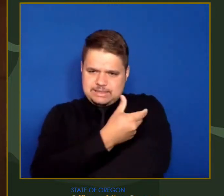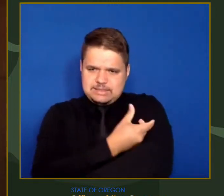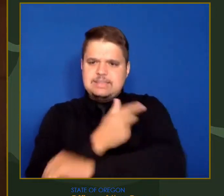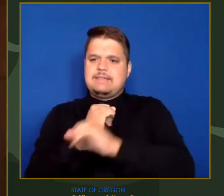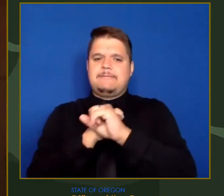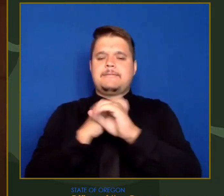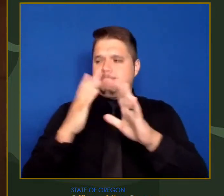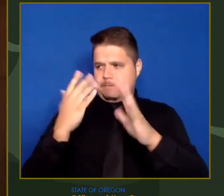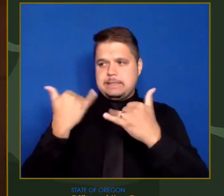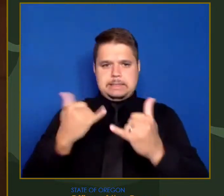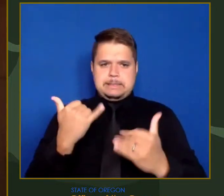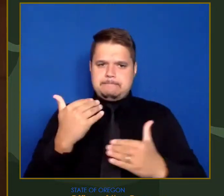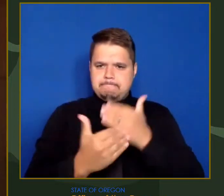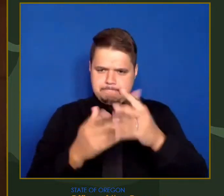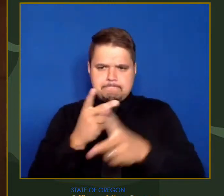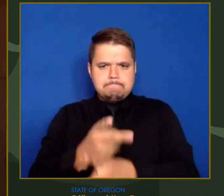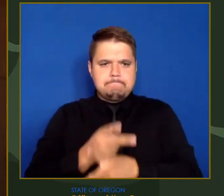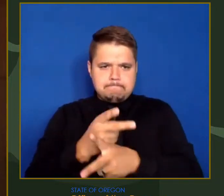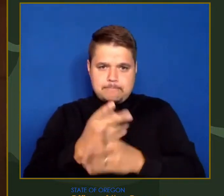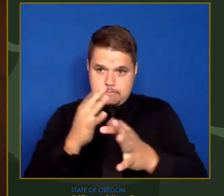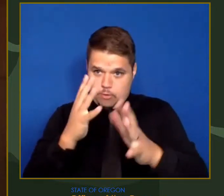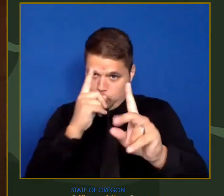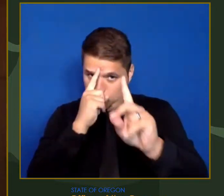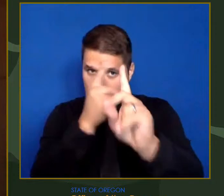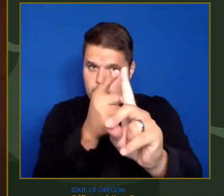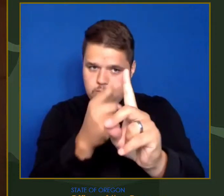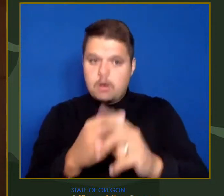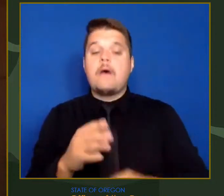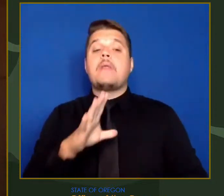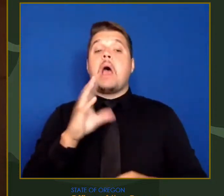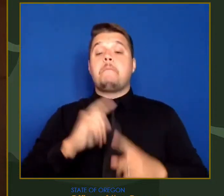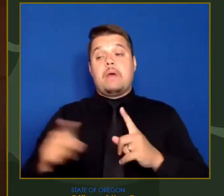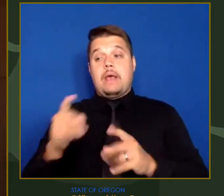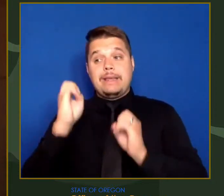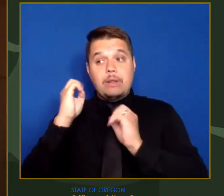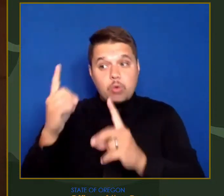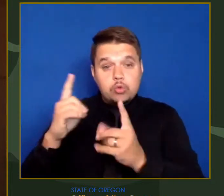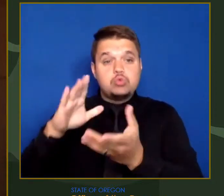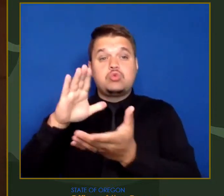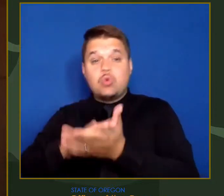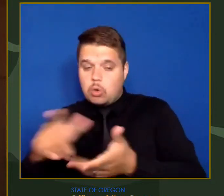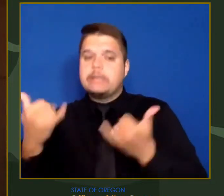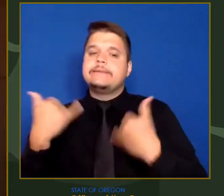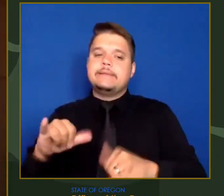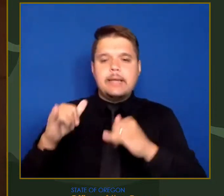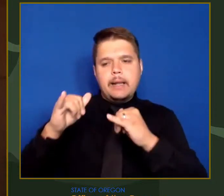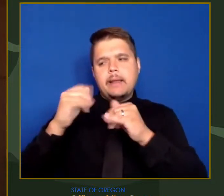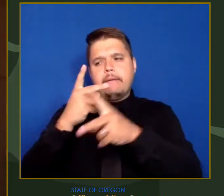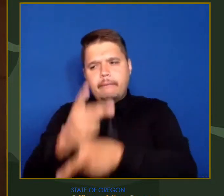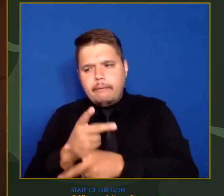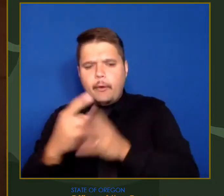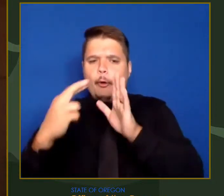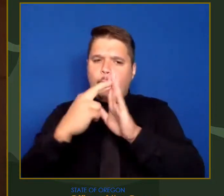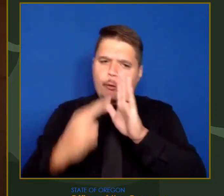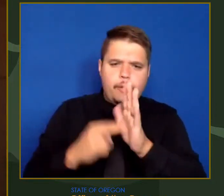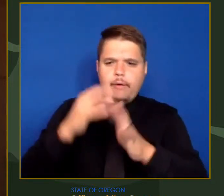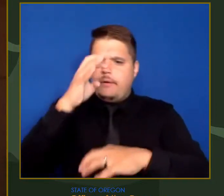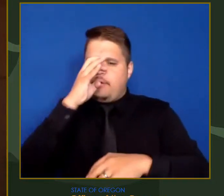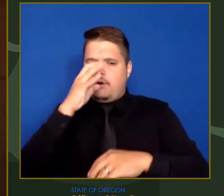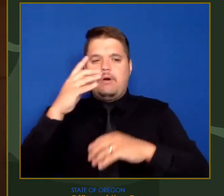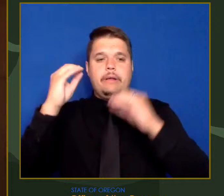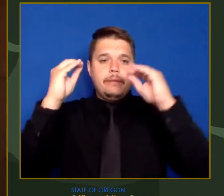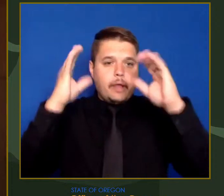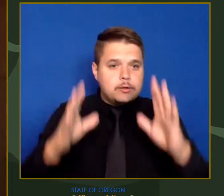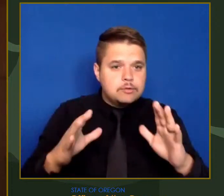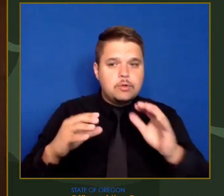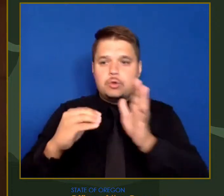settings. But again, Oregon's primary mode of instruction will be in the classroom 5 days a week